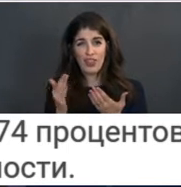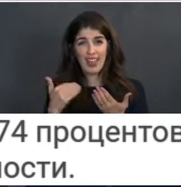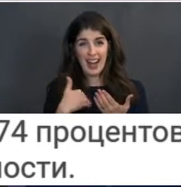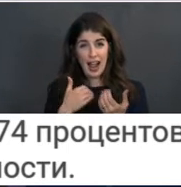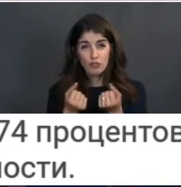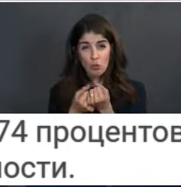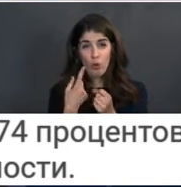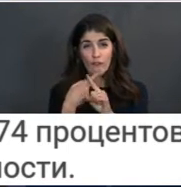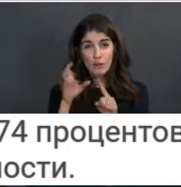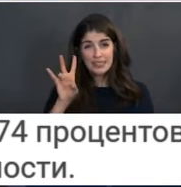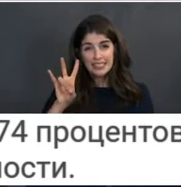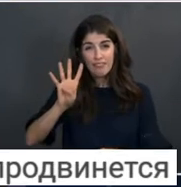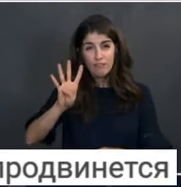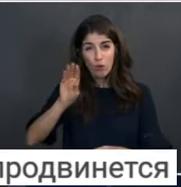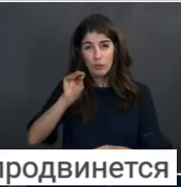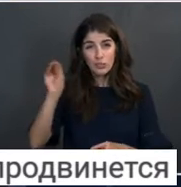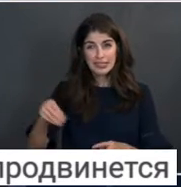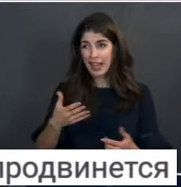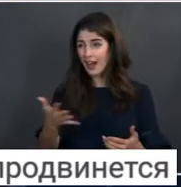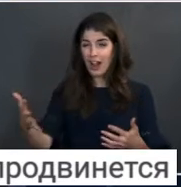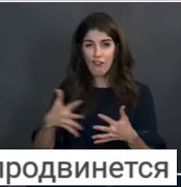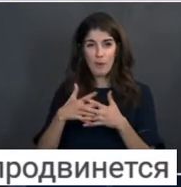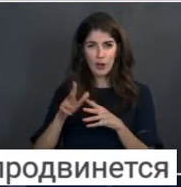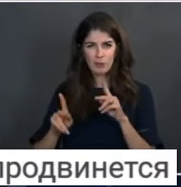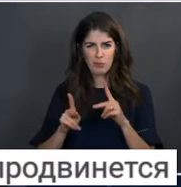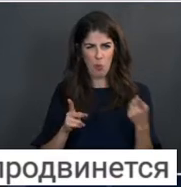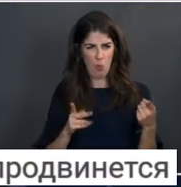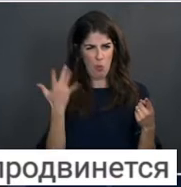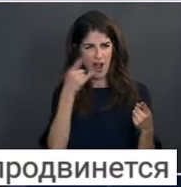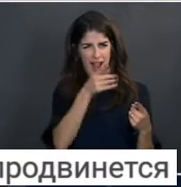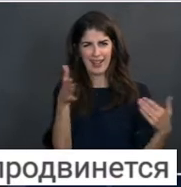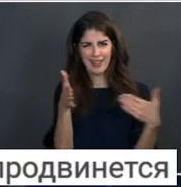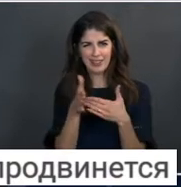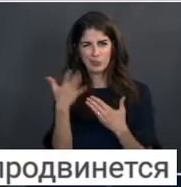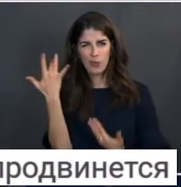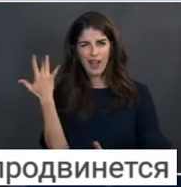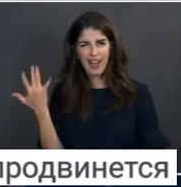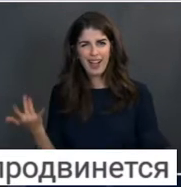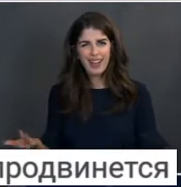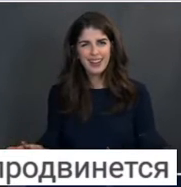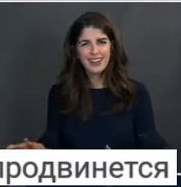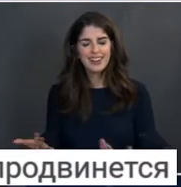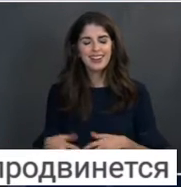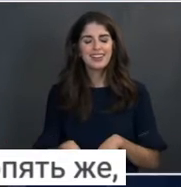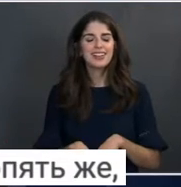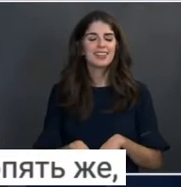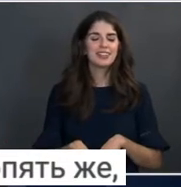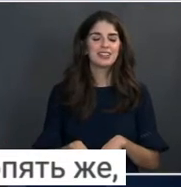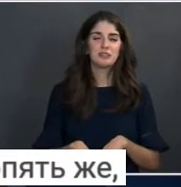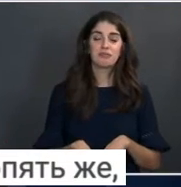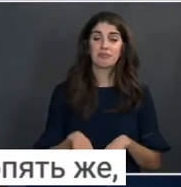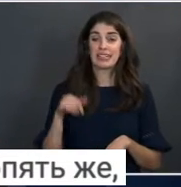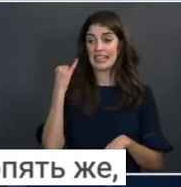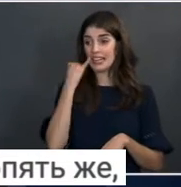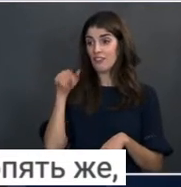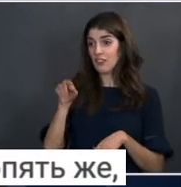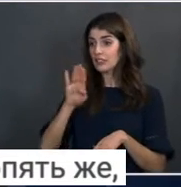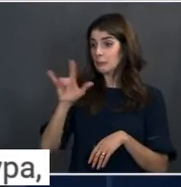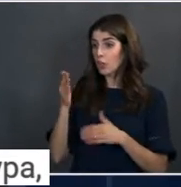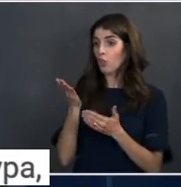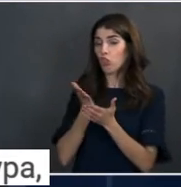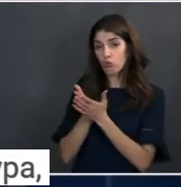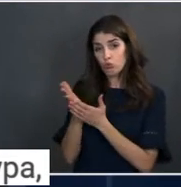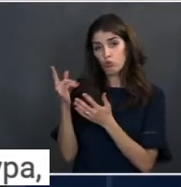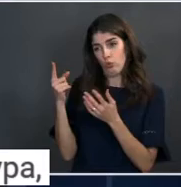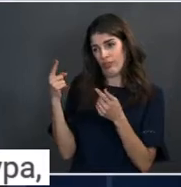74%, of the American public. And even if this bill moves forward through the reconciliation process,